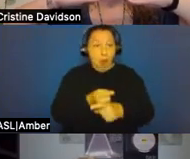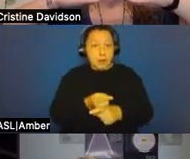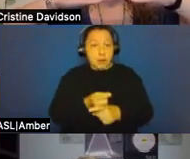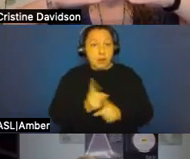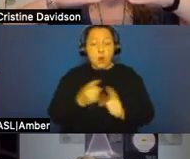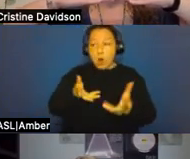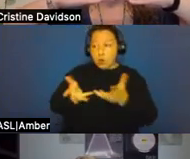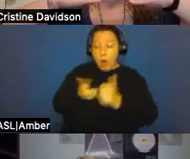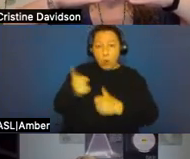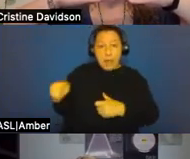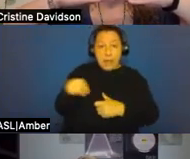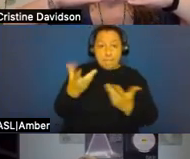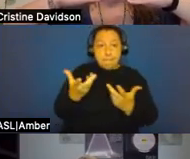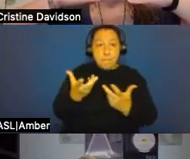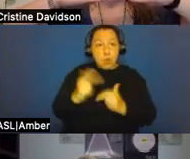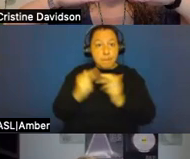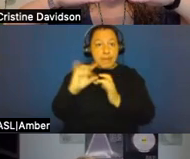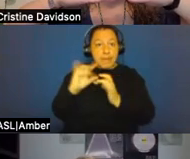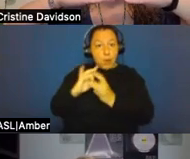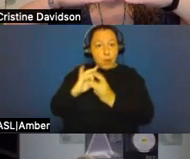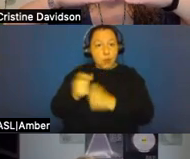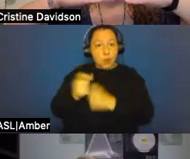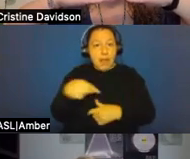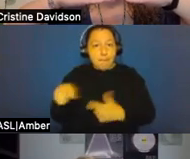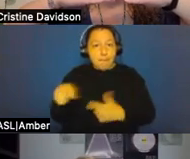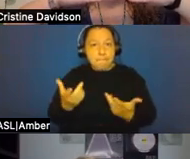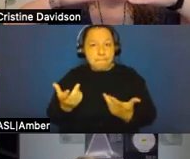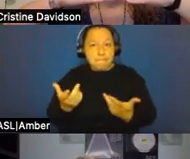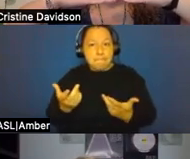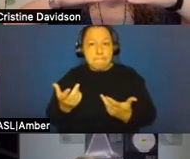a relationship with them, to